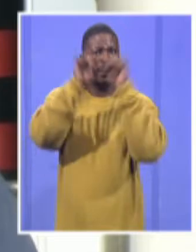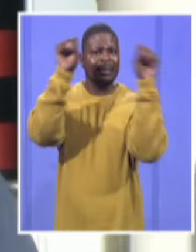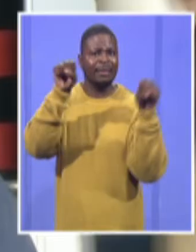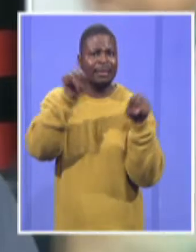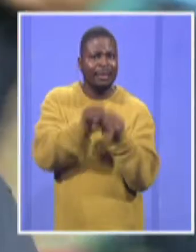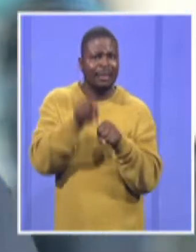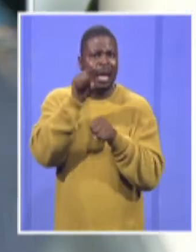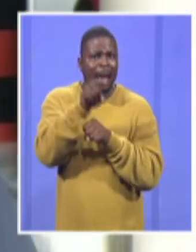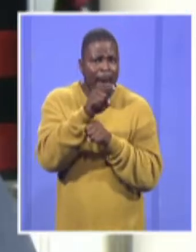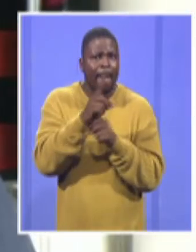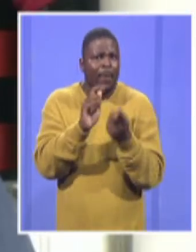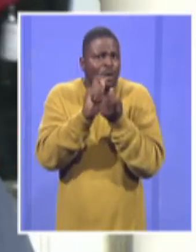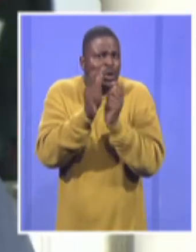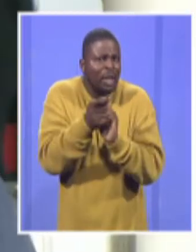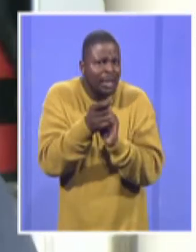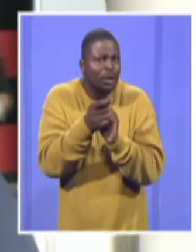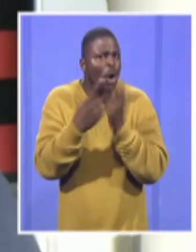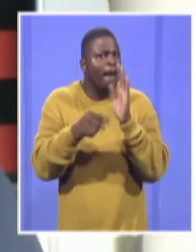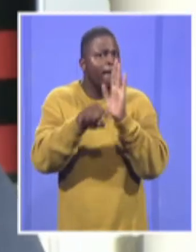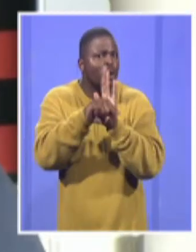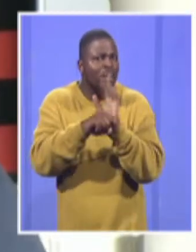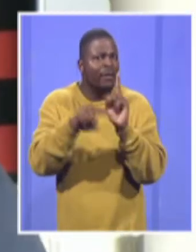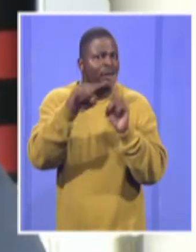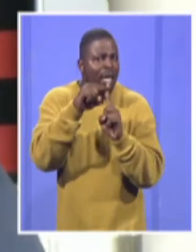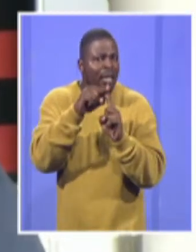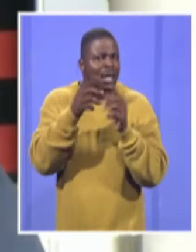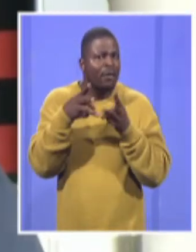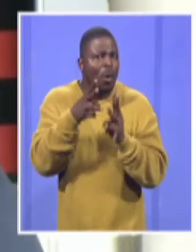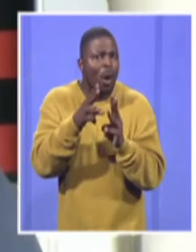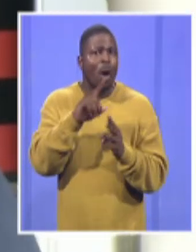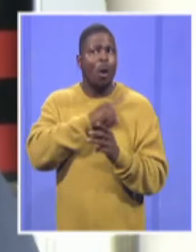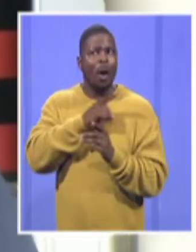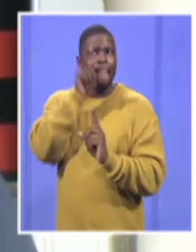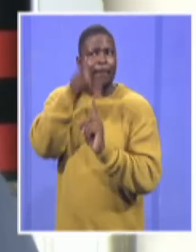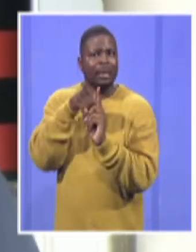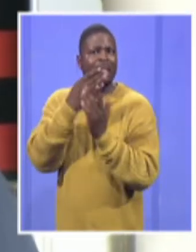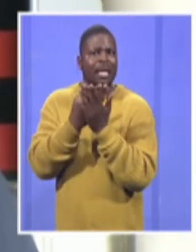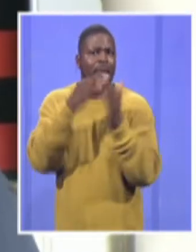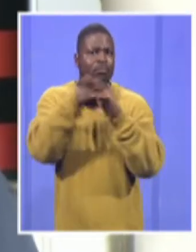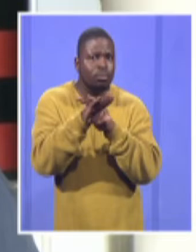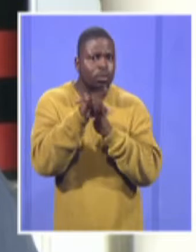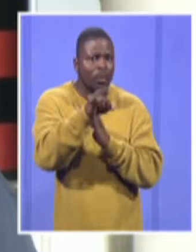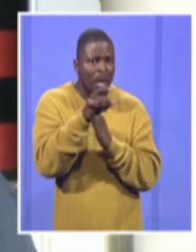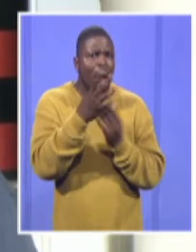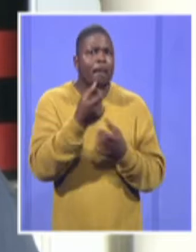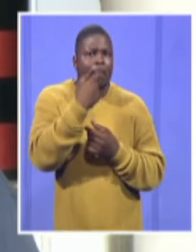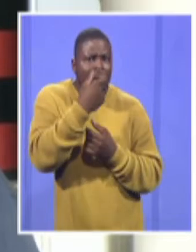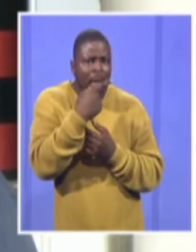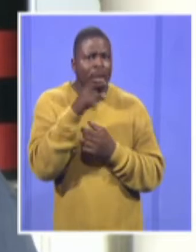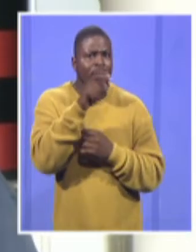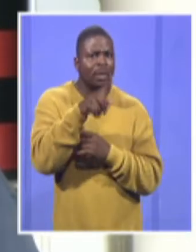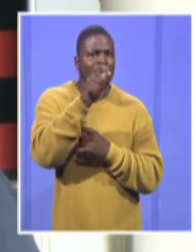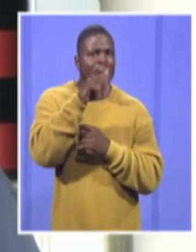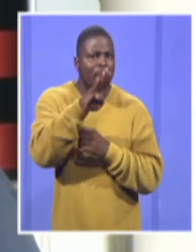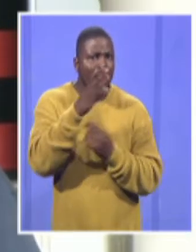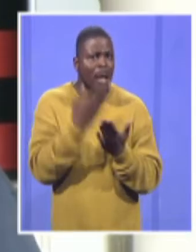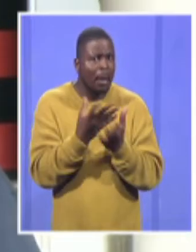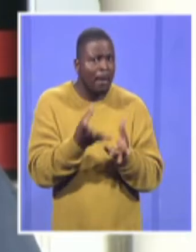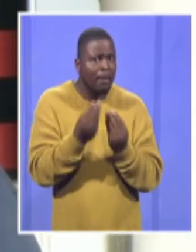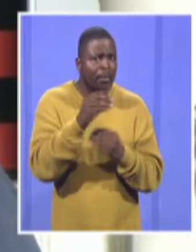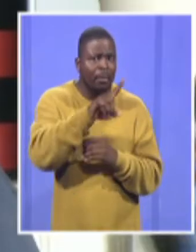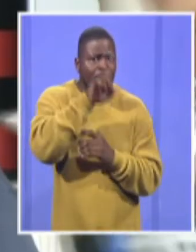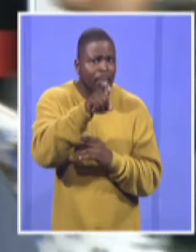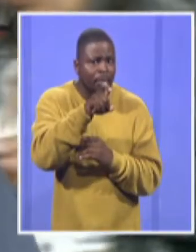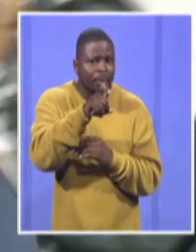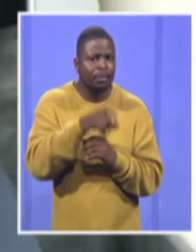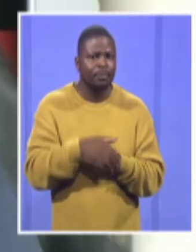in a negative way, in terms of someone being tested and being able to access treatment for TB? For me, it has changed negatively. I